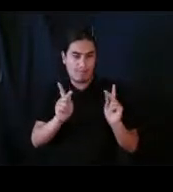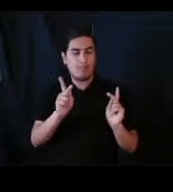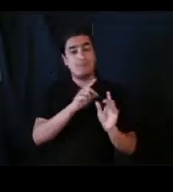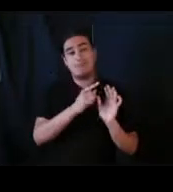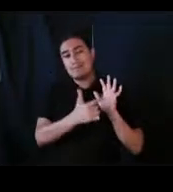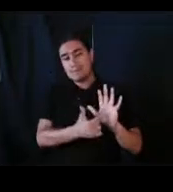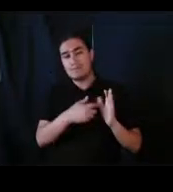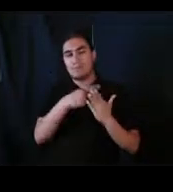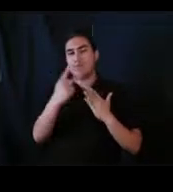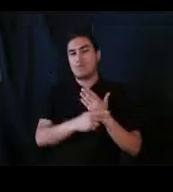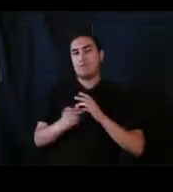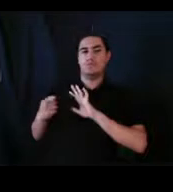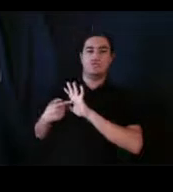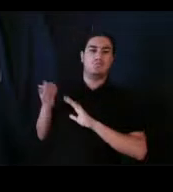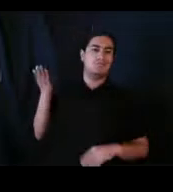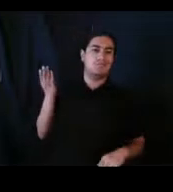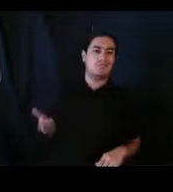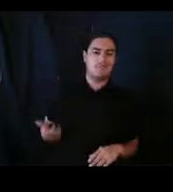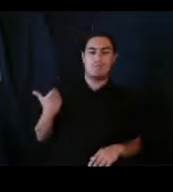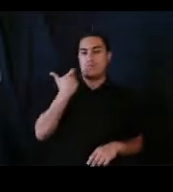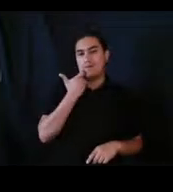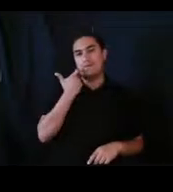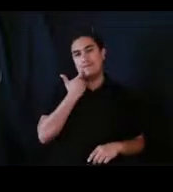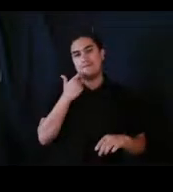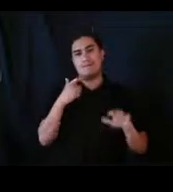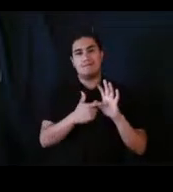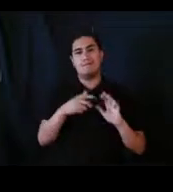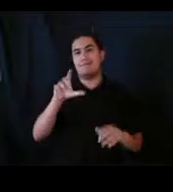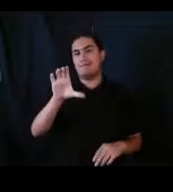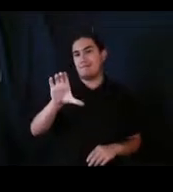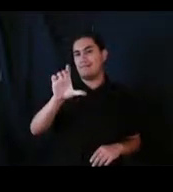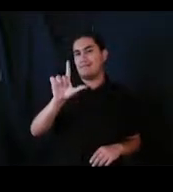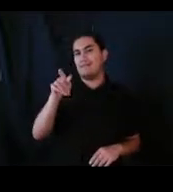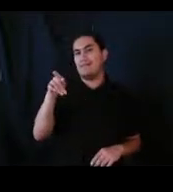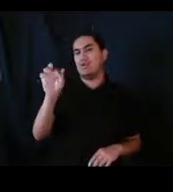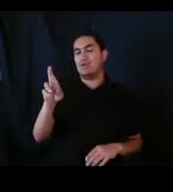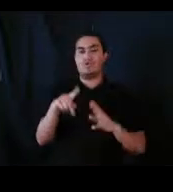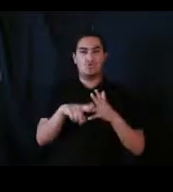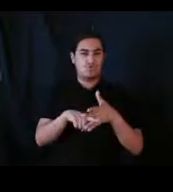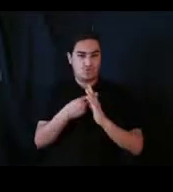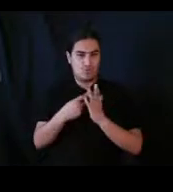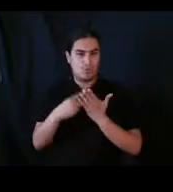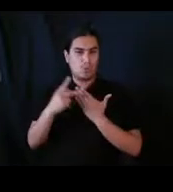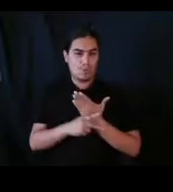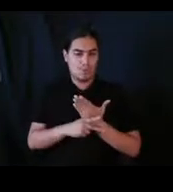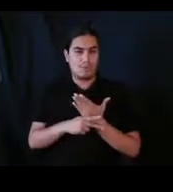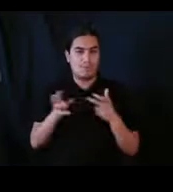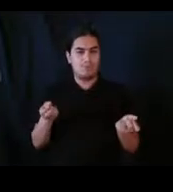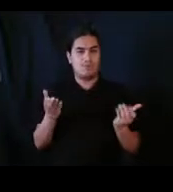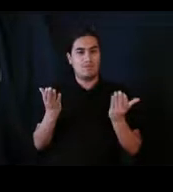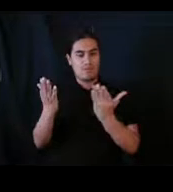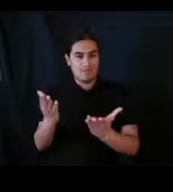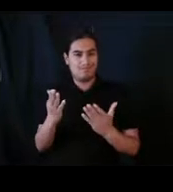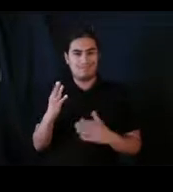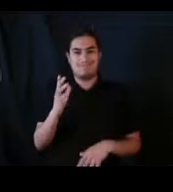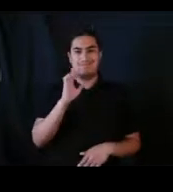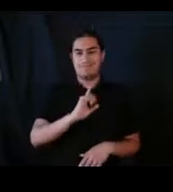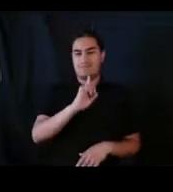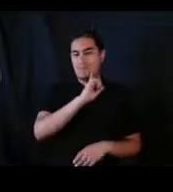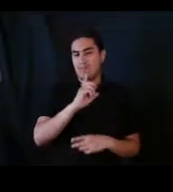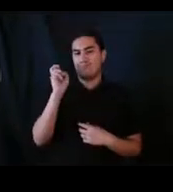programs shown there the recently implemented clipper start fair discount program which provides single ride transit fare discounts for